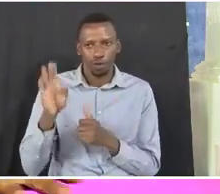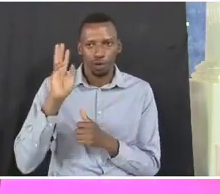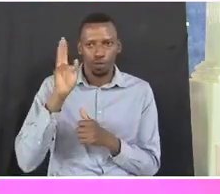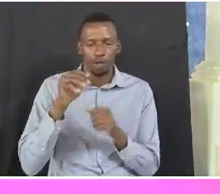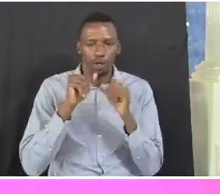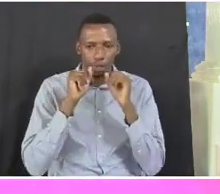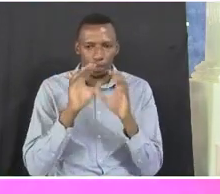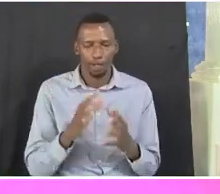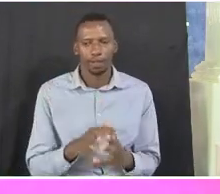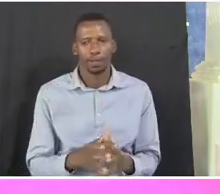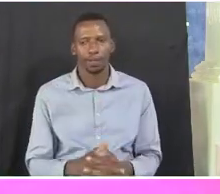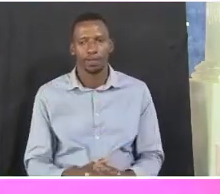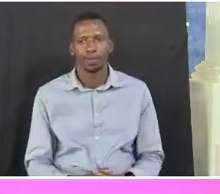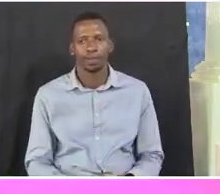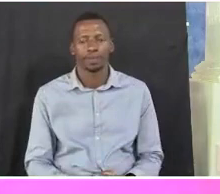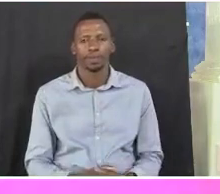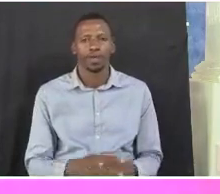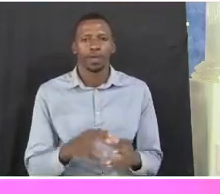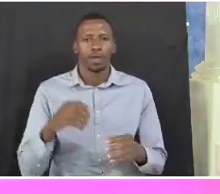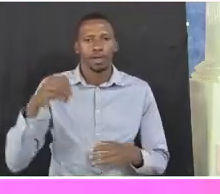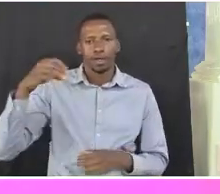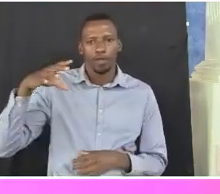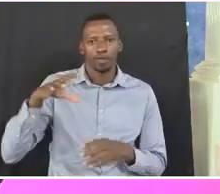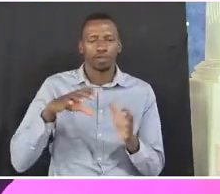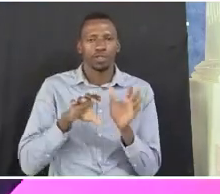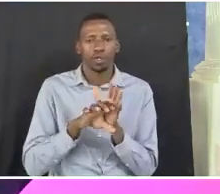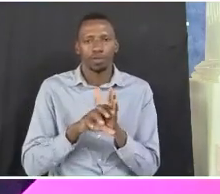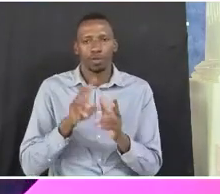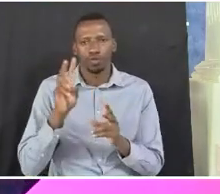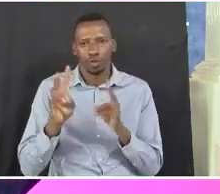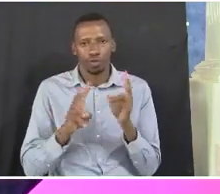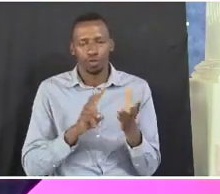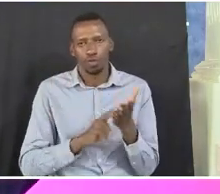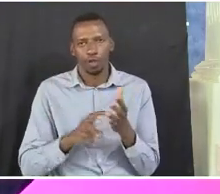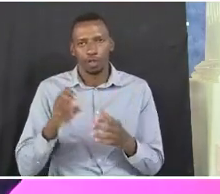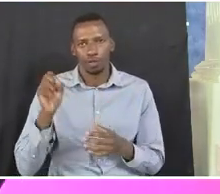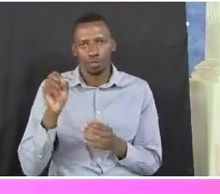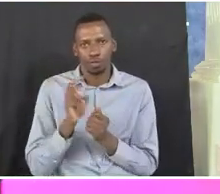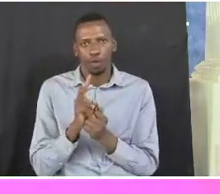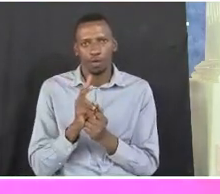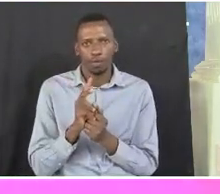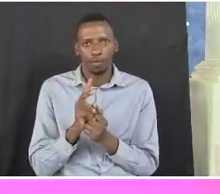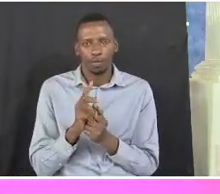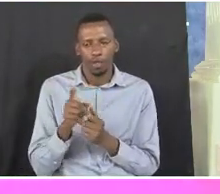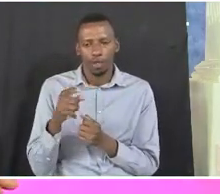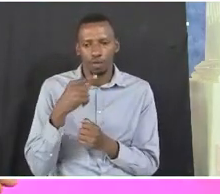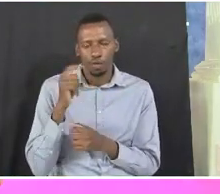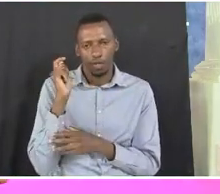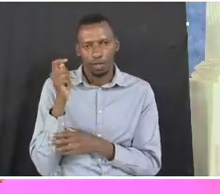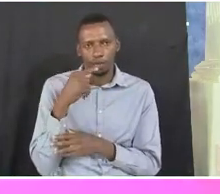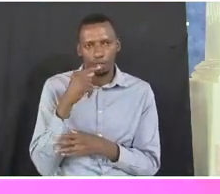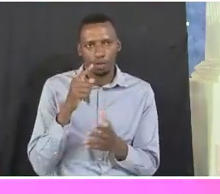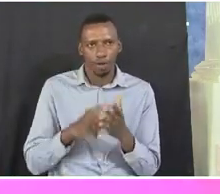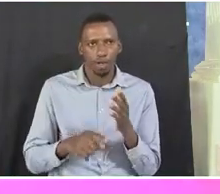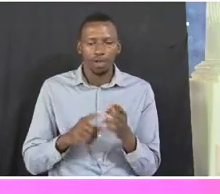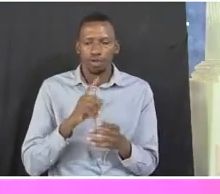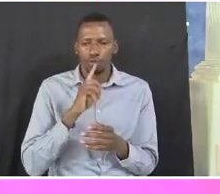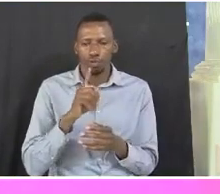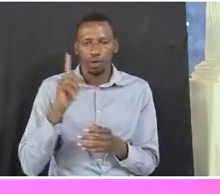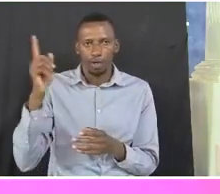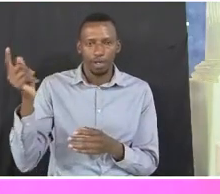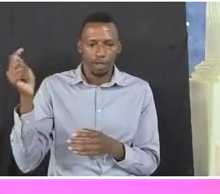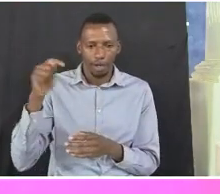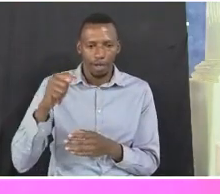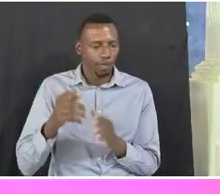bless. Revelation 22:12. He who testifies of these things says, surely I am coming quickly.